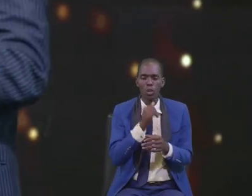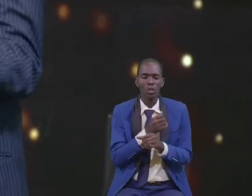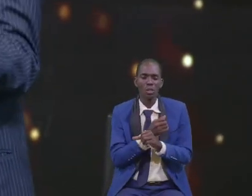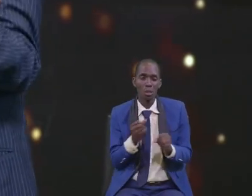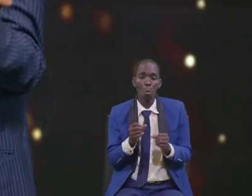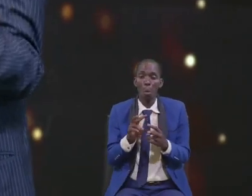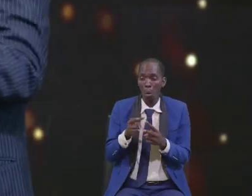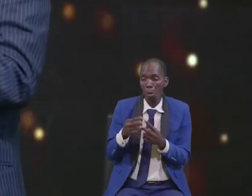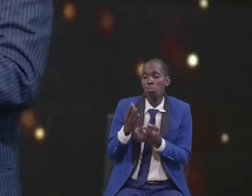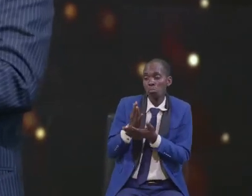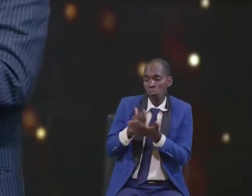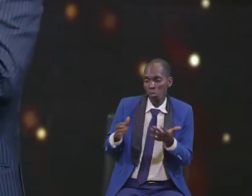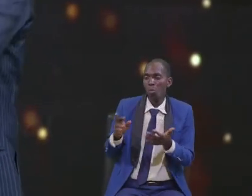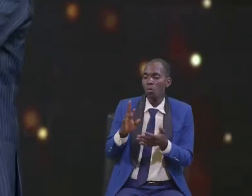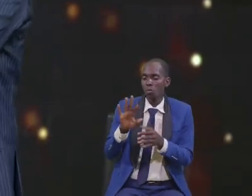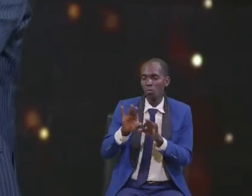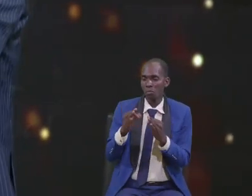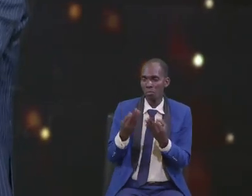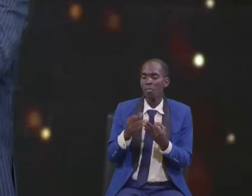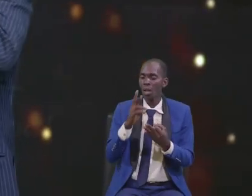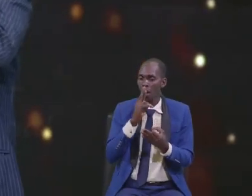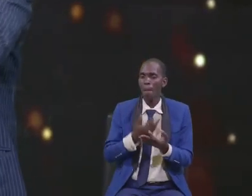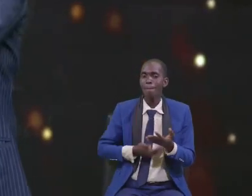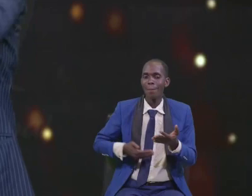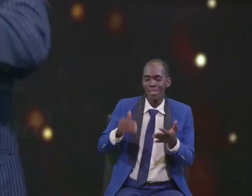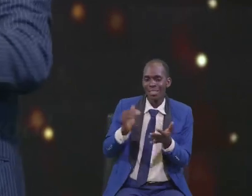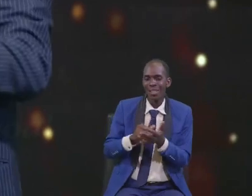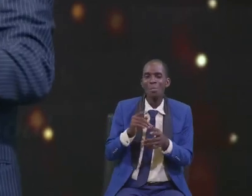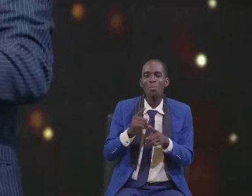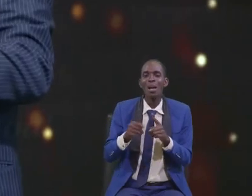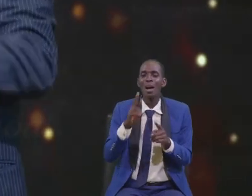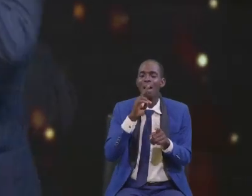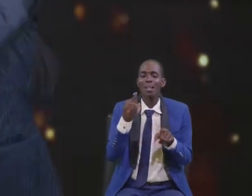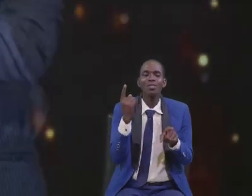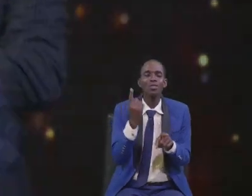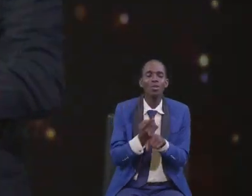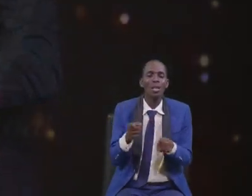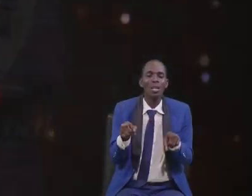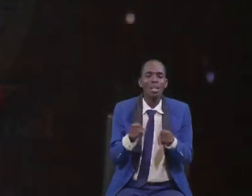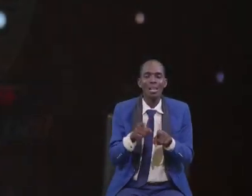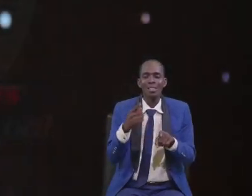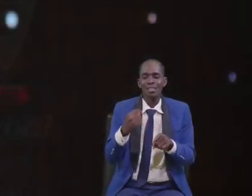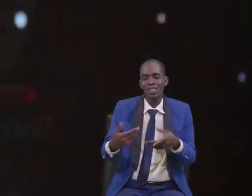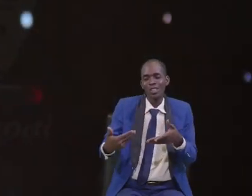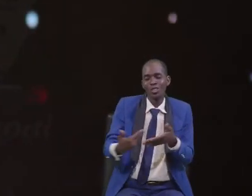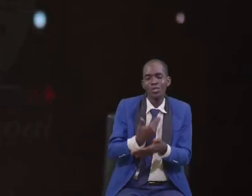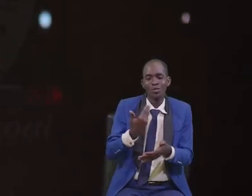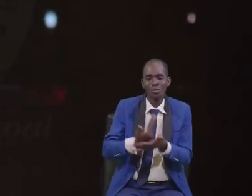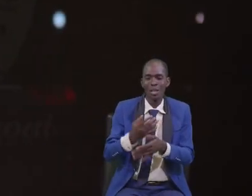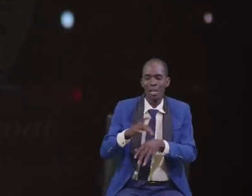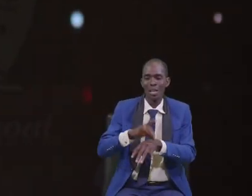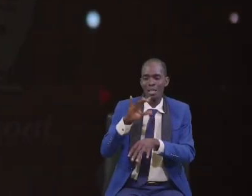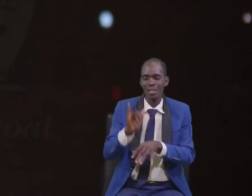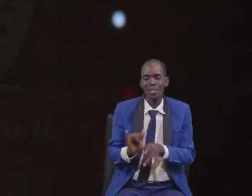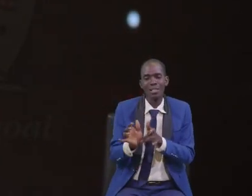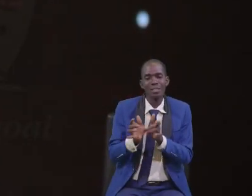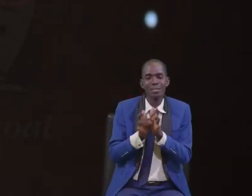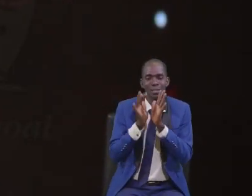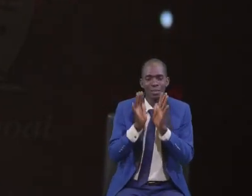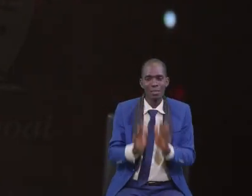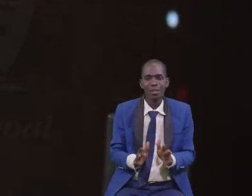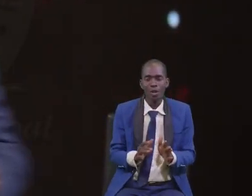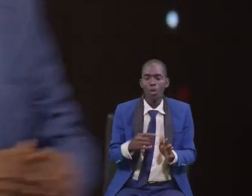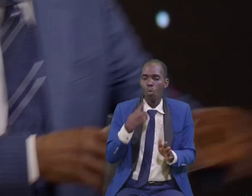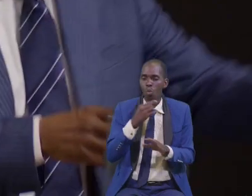superficial, maybe like the modern day believers that do not have the depth of understanding of